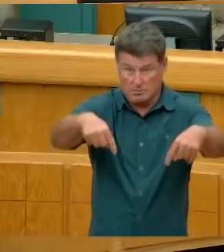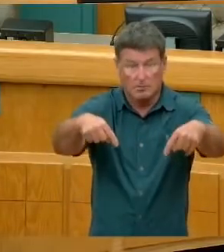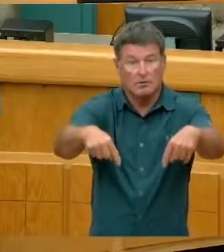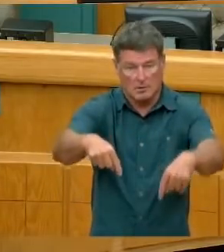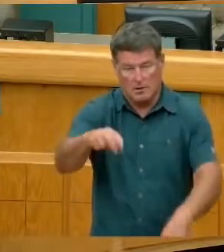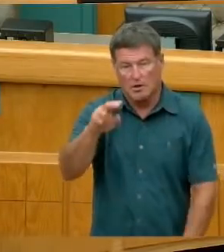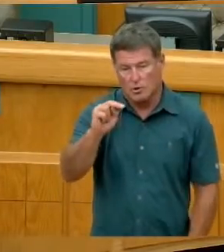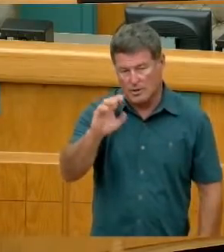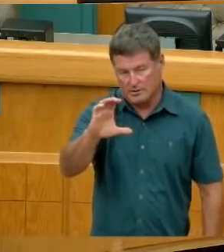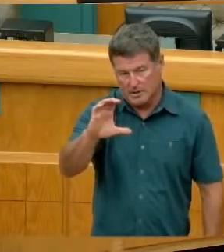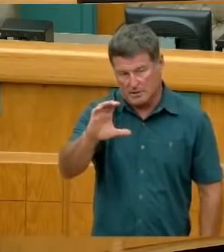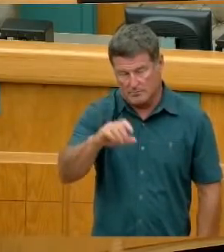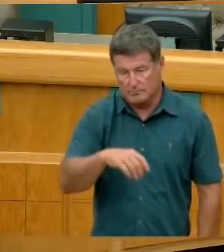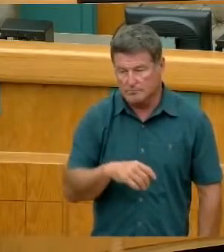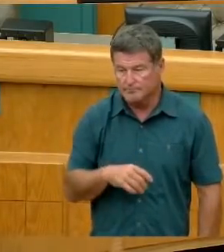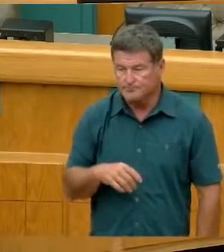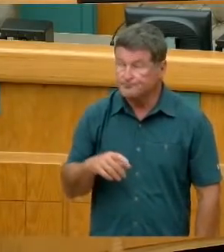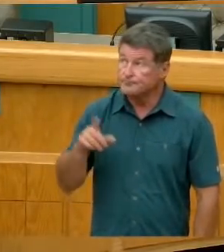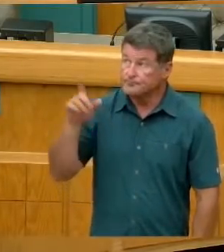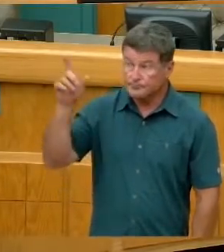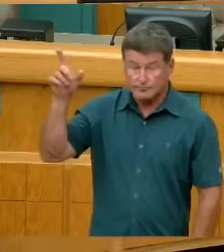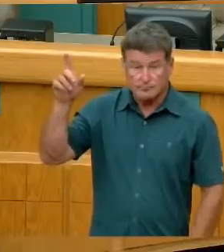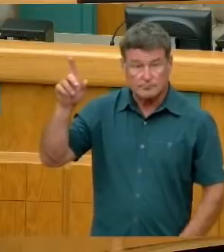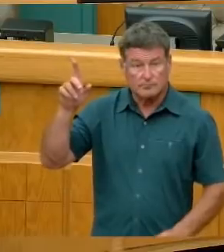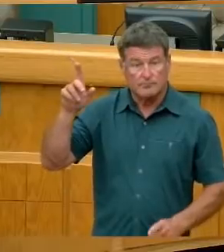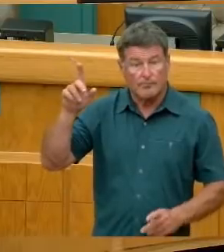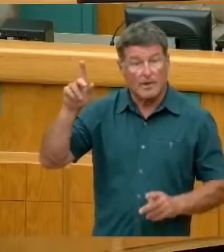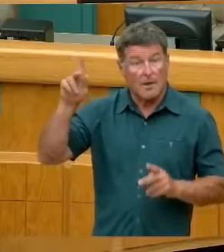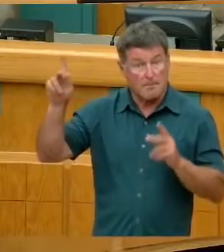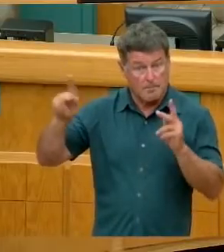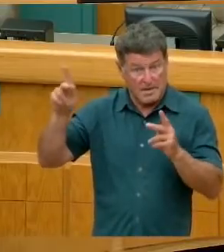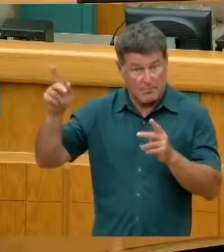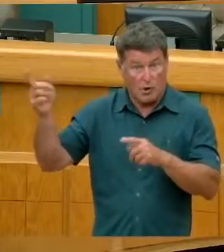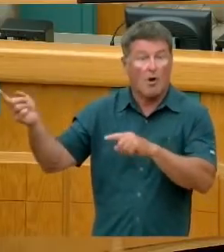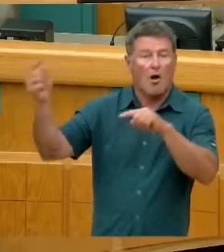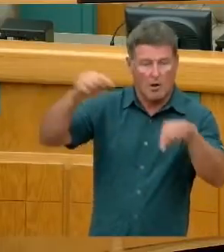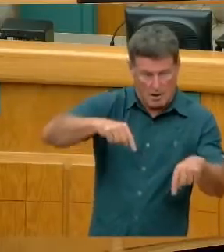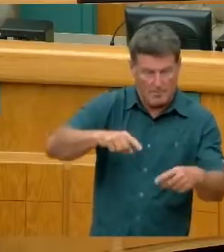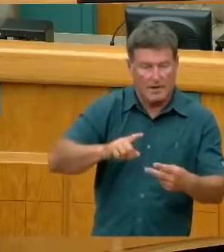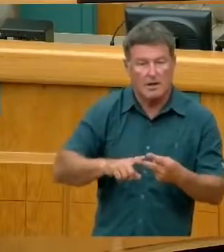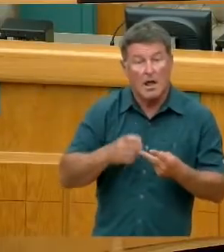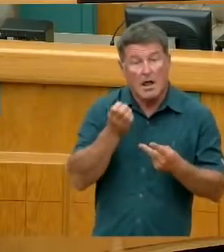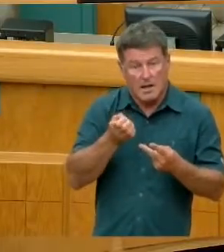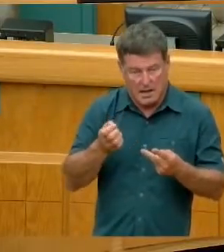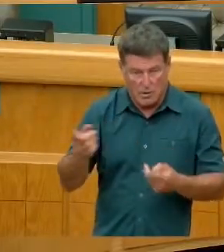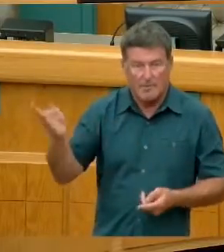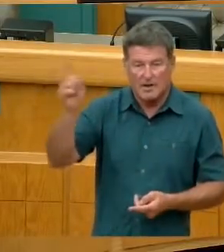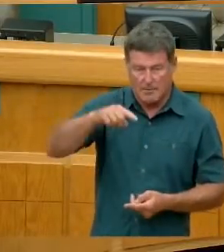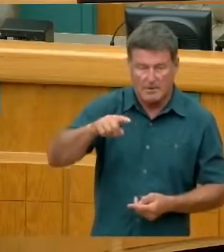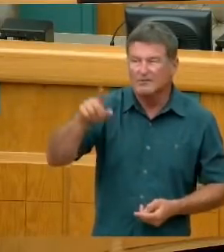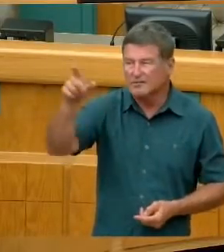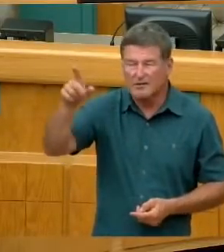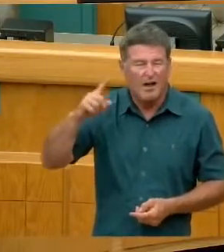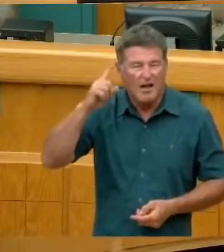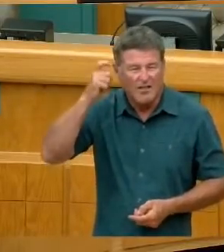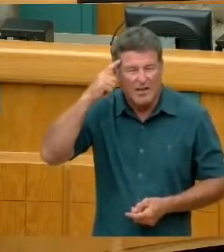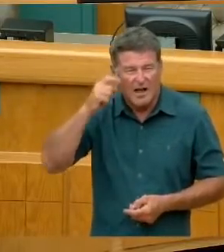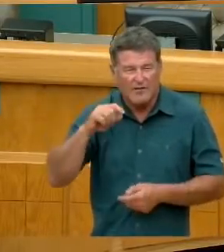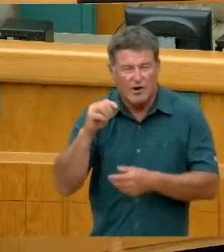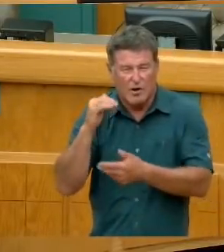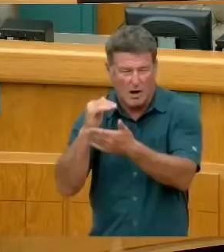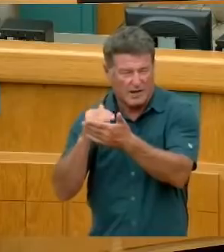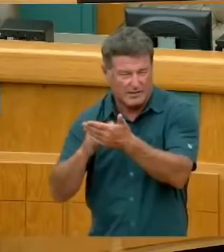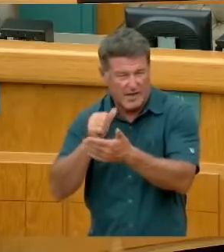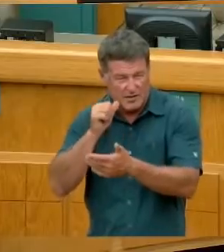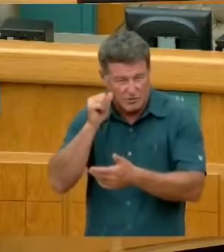Nueces County. And these include people that, and equipment that the governor has identified